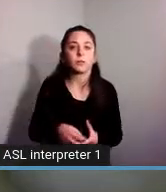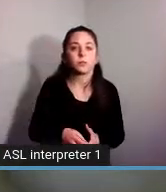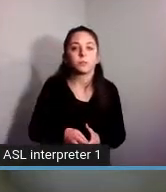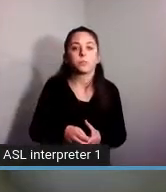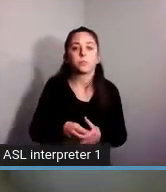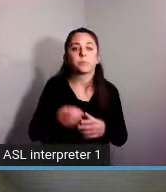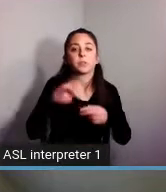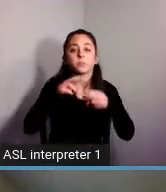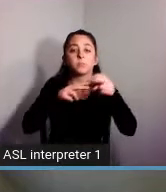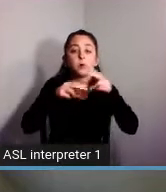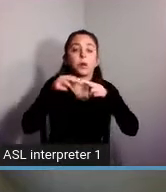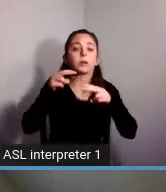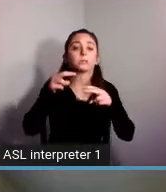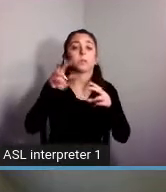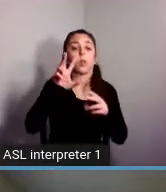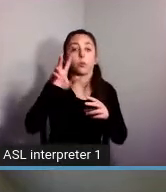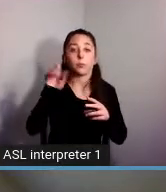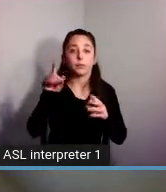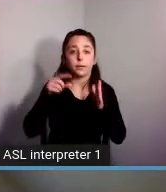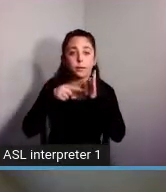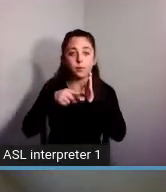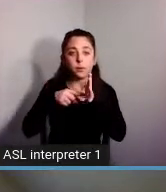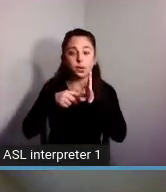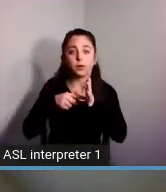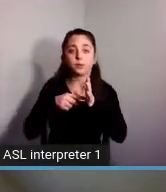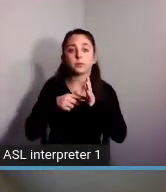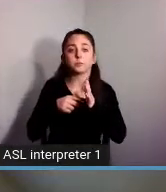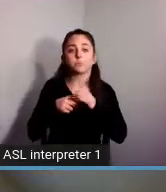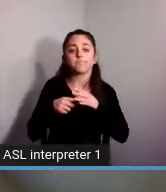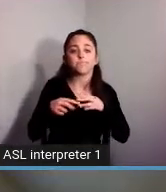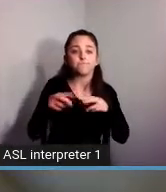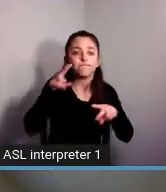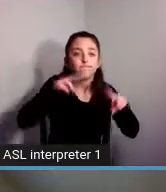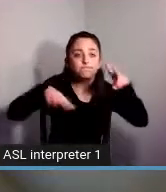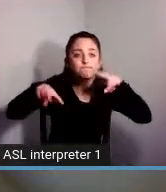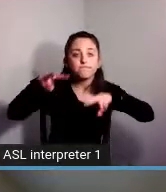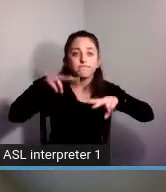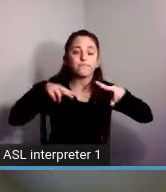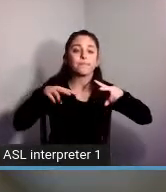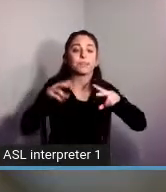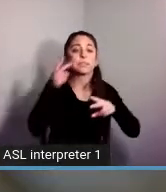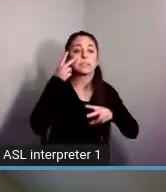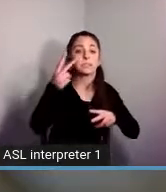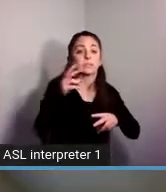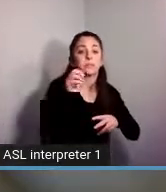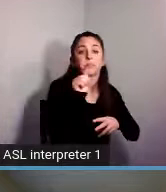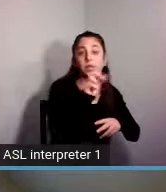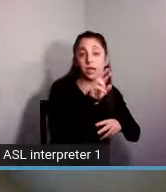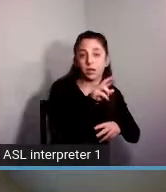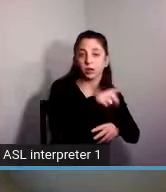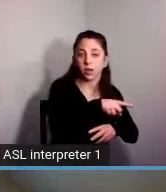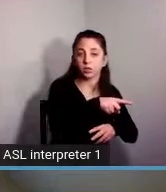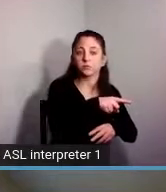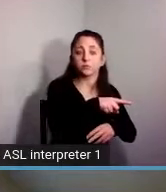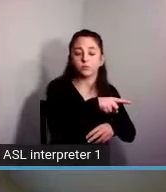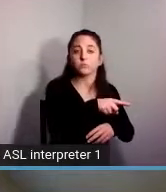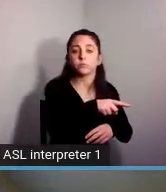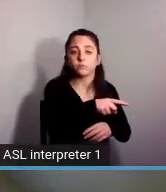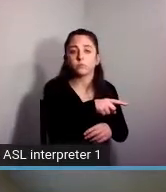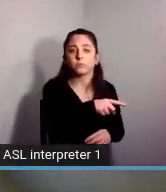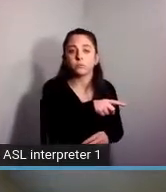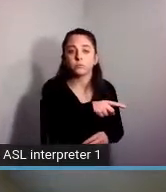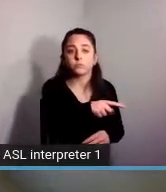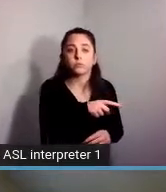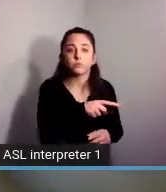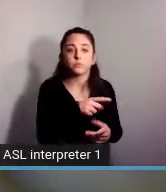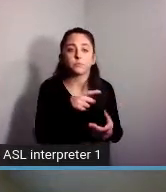viewing 3D models. We've already seen some AR interpretations. The metaverse is coming. Another object-oriented thing